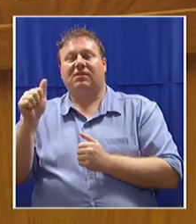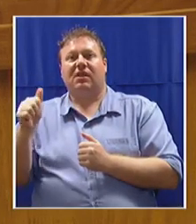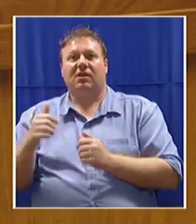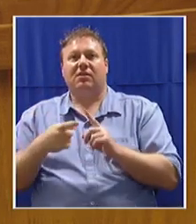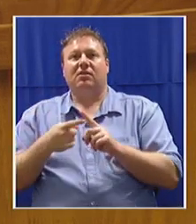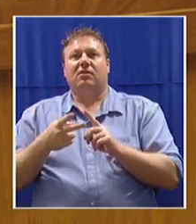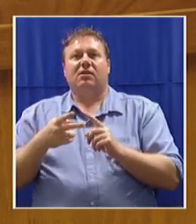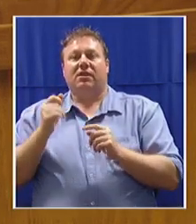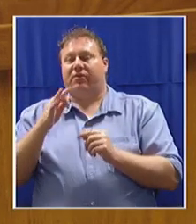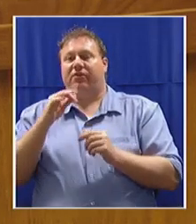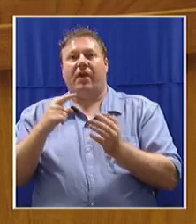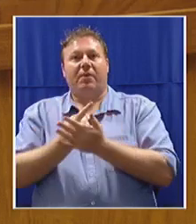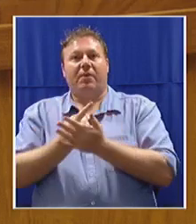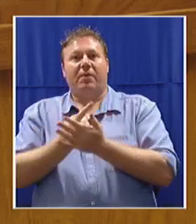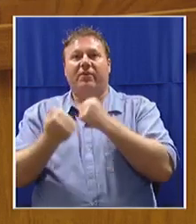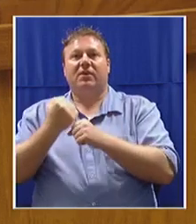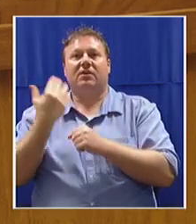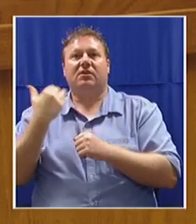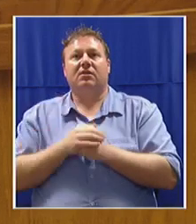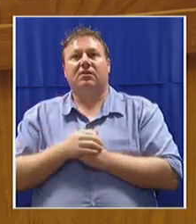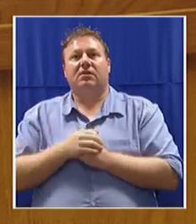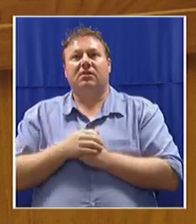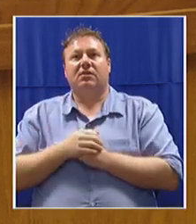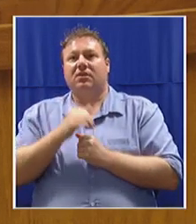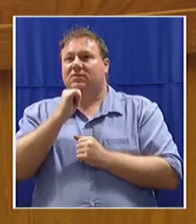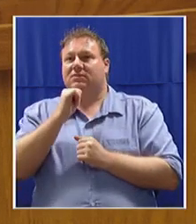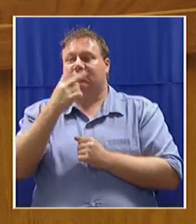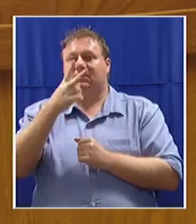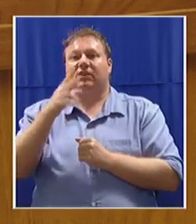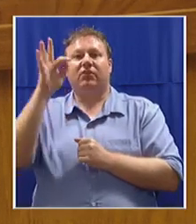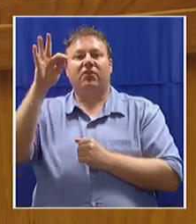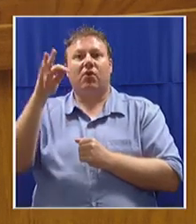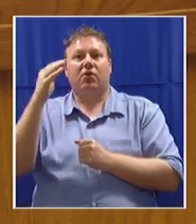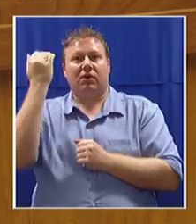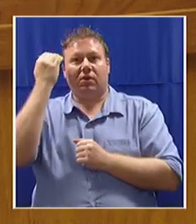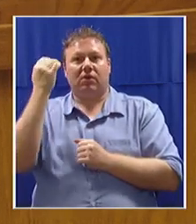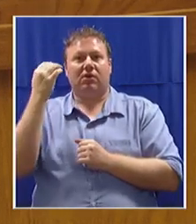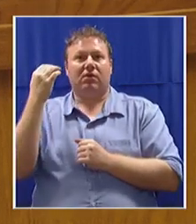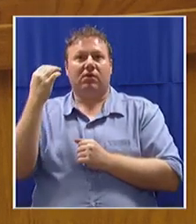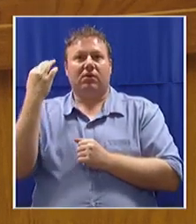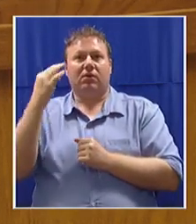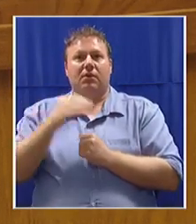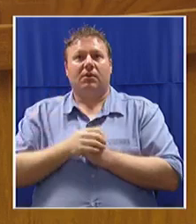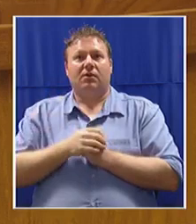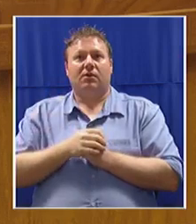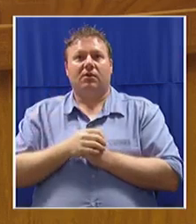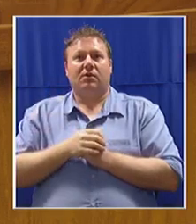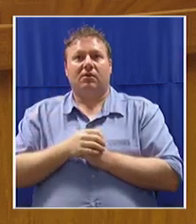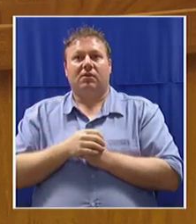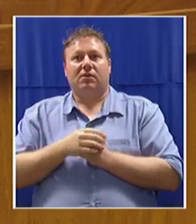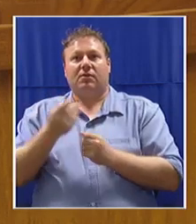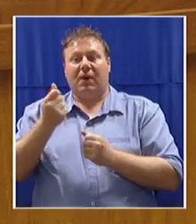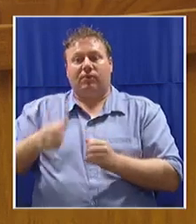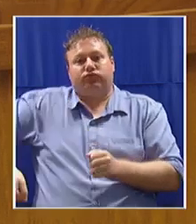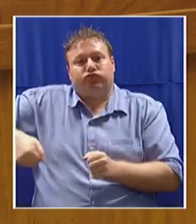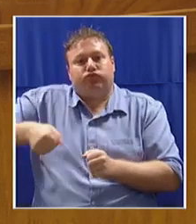years ago. We couldn't have seen foreign governments like Mr. Arafat's government handing over